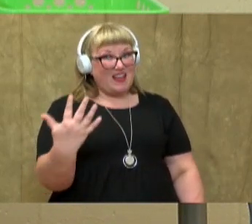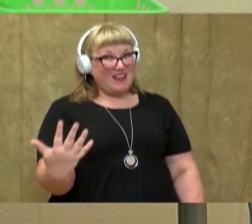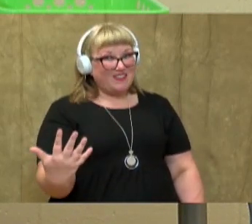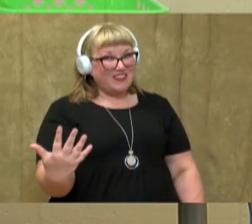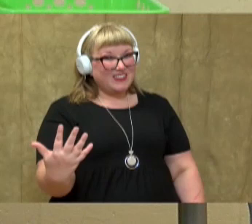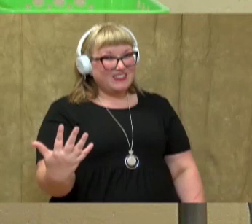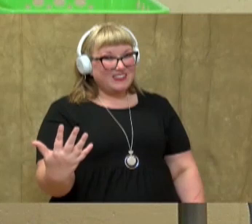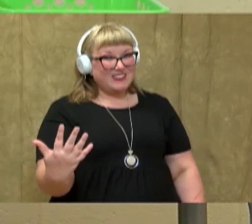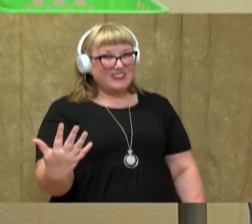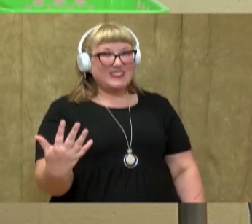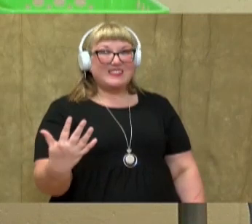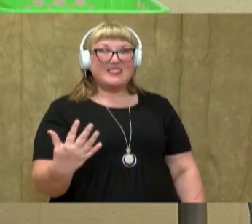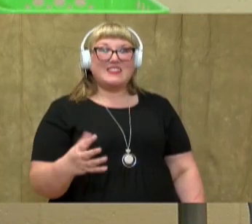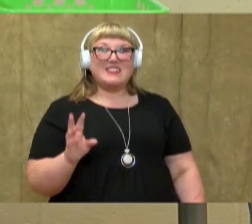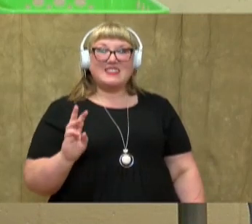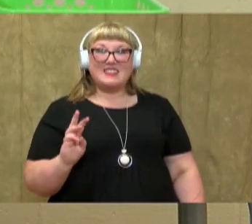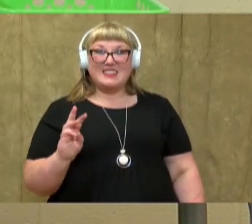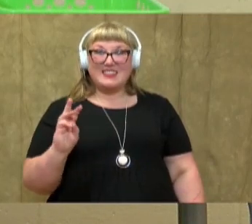five,